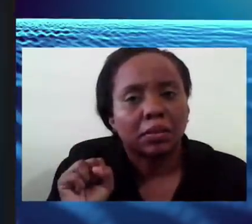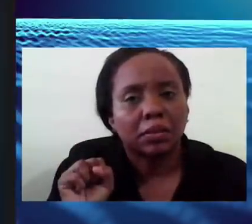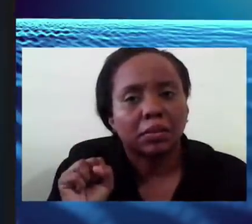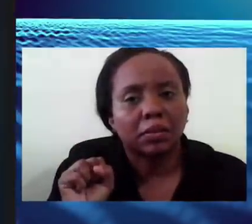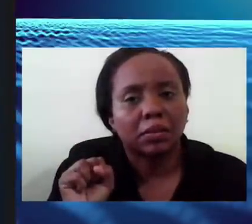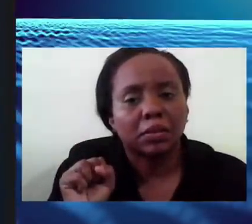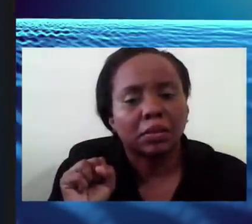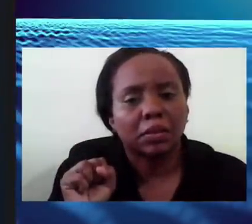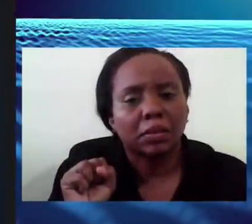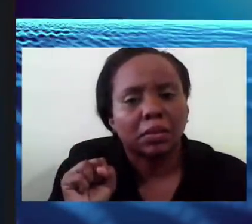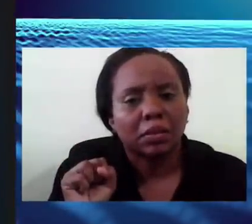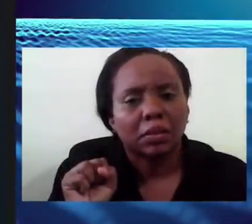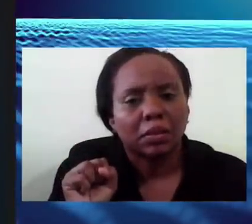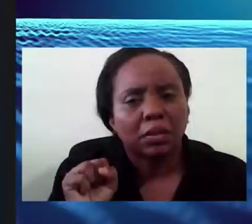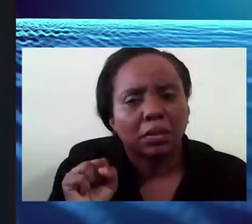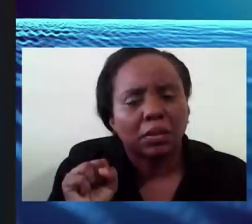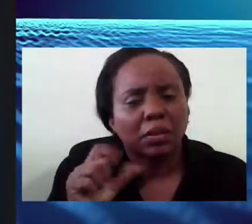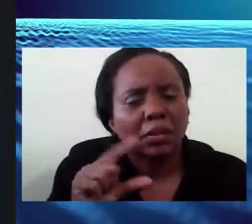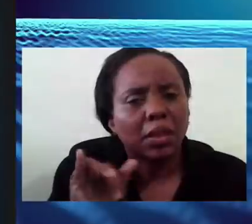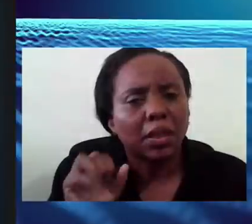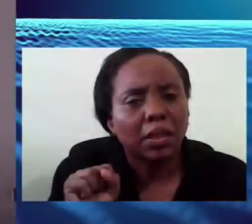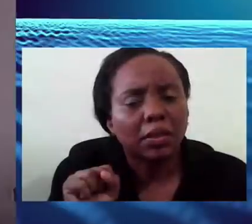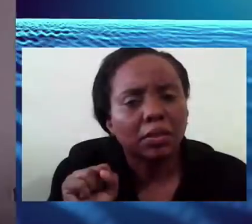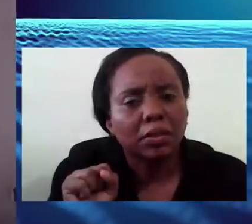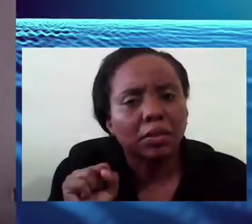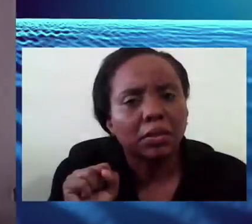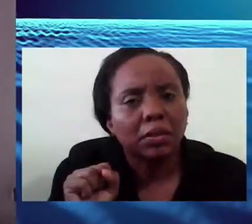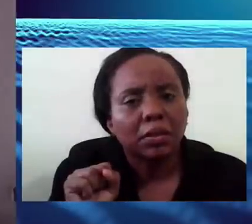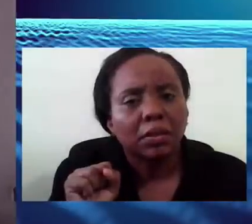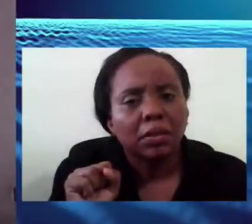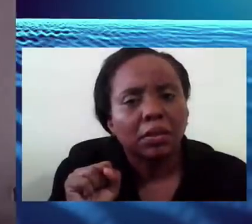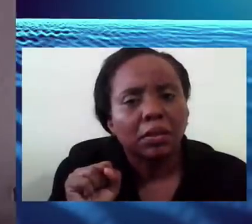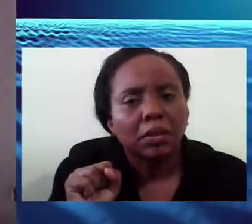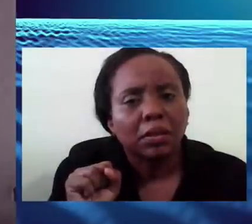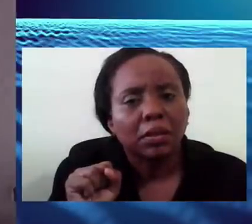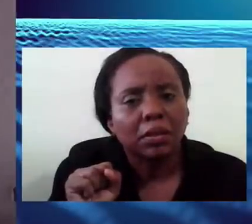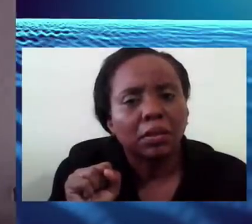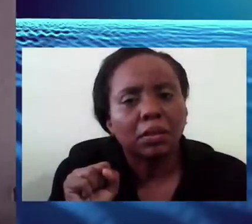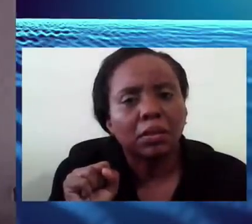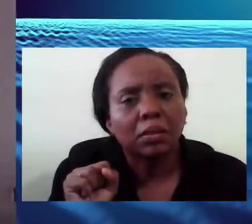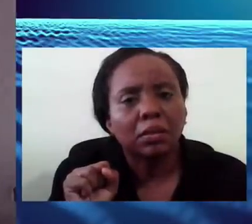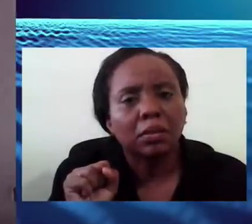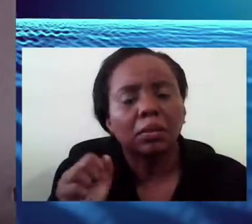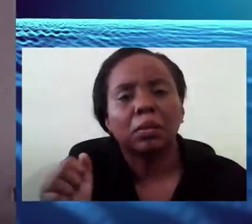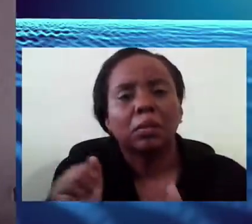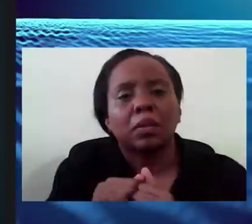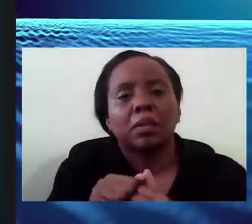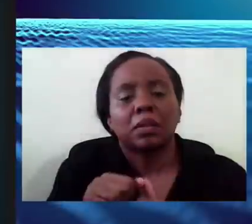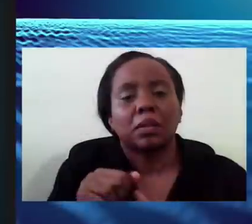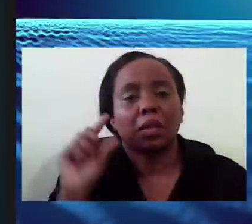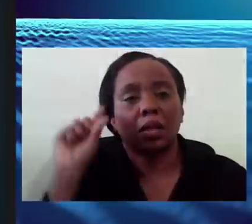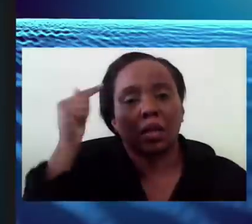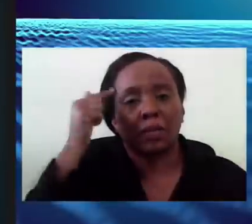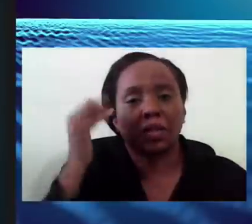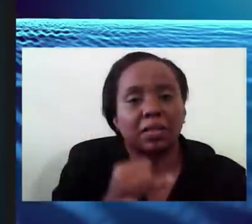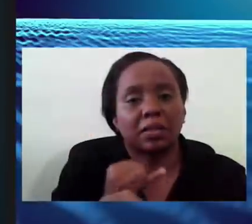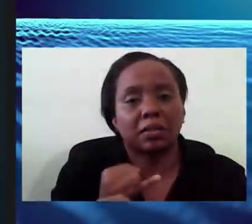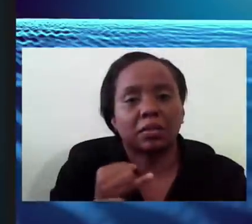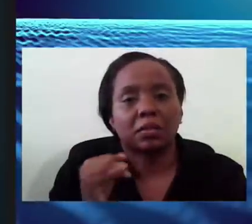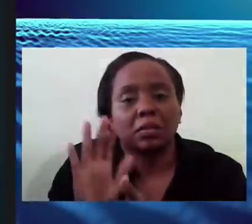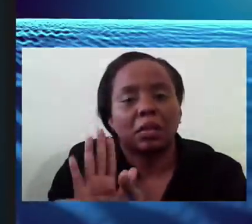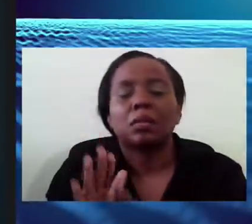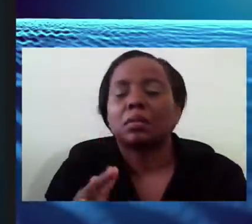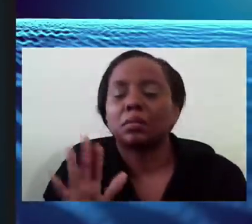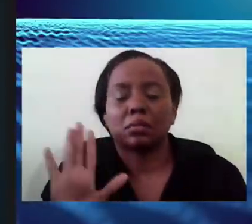If I can give you an update on the GIS probe, that's the end of the GIS probe. Randy, I will address